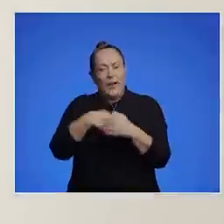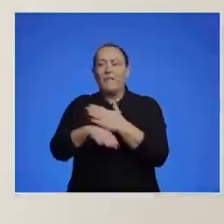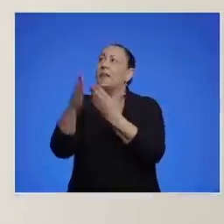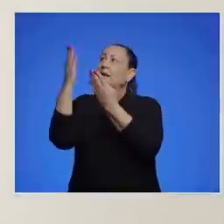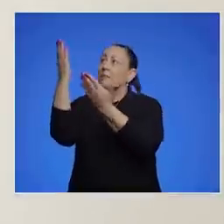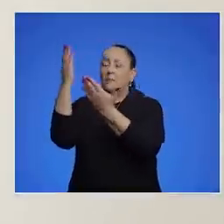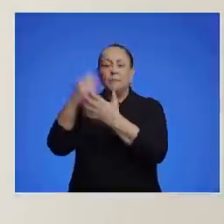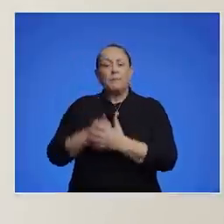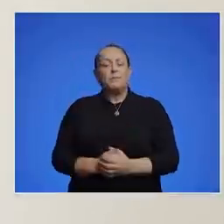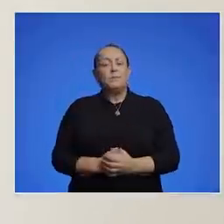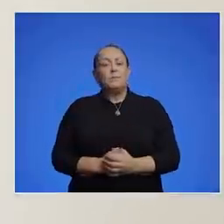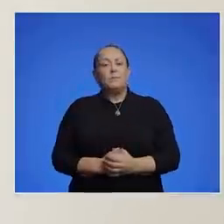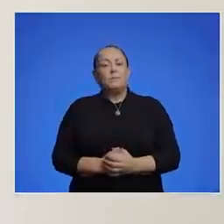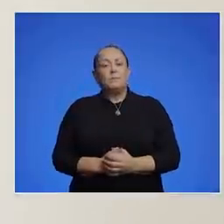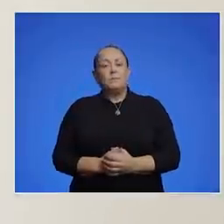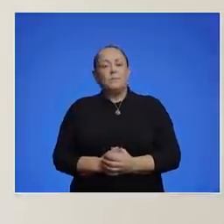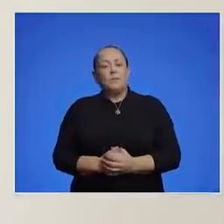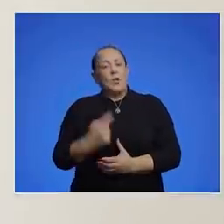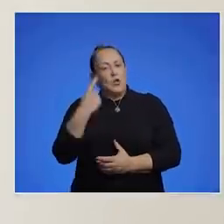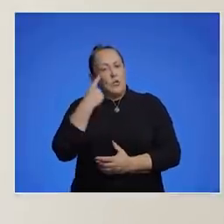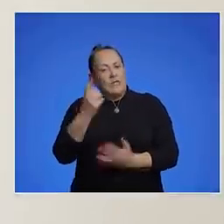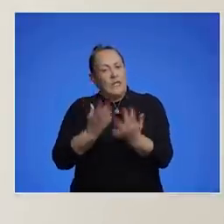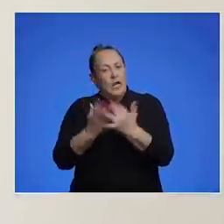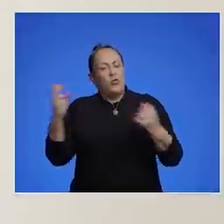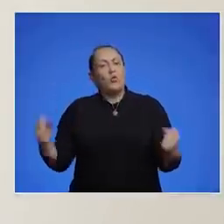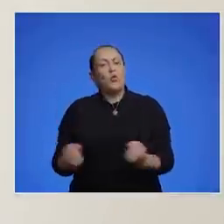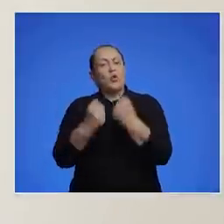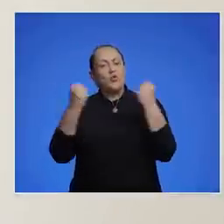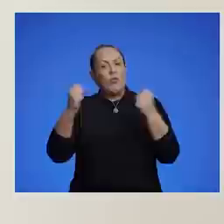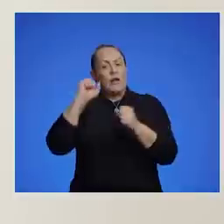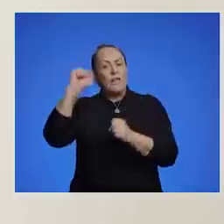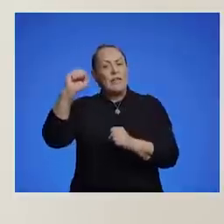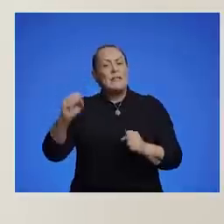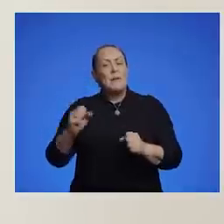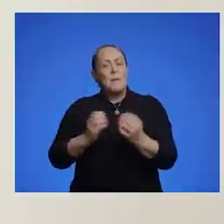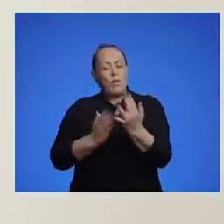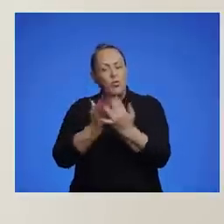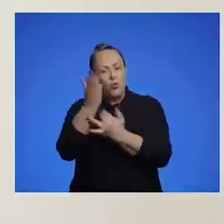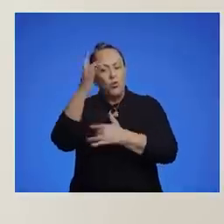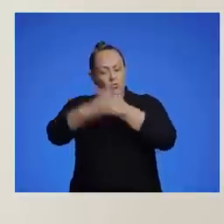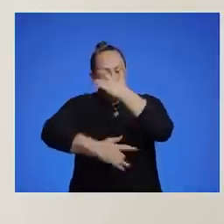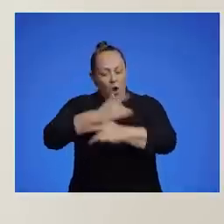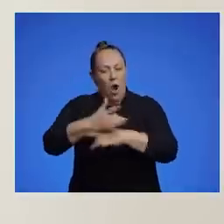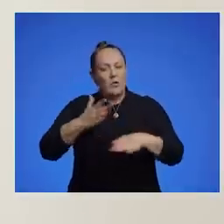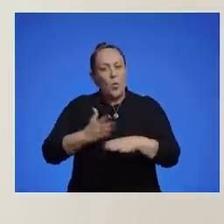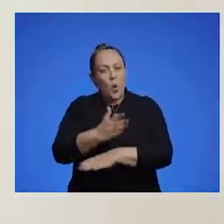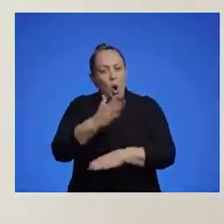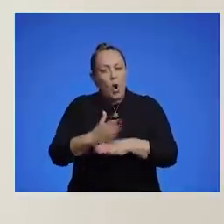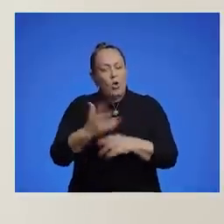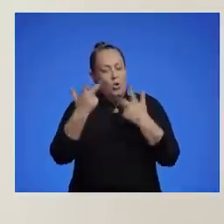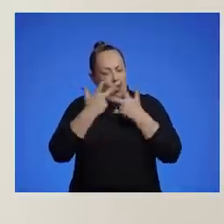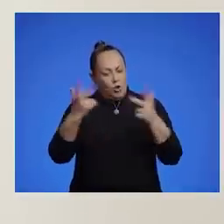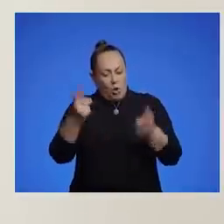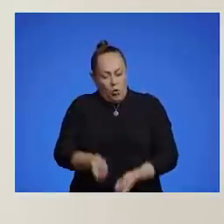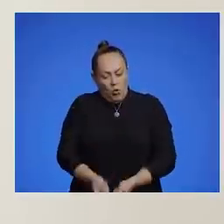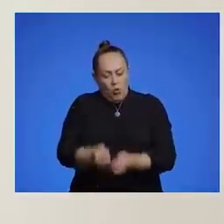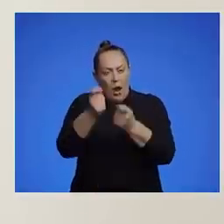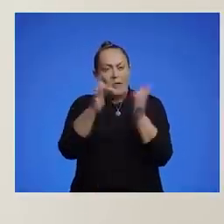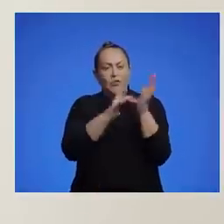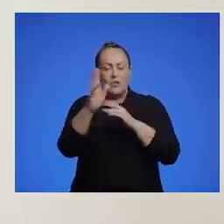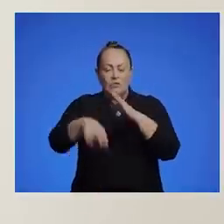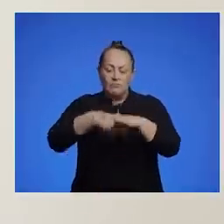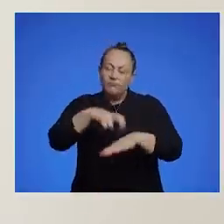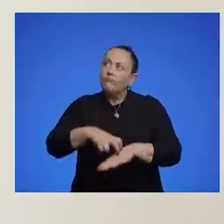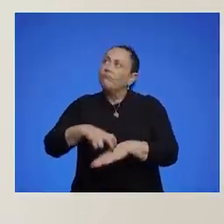us believers. This you can tell from the strength of his power at work in Christ, when he used it to raise him